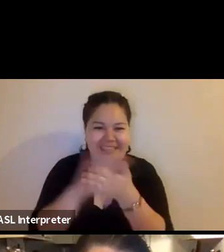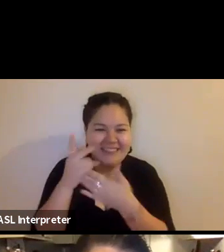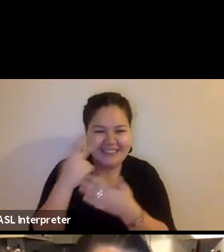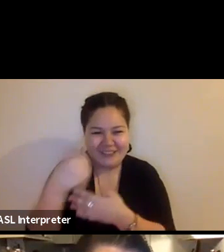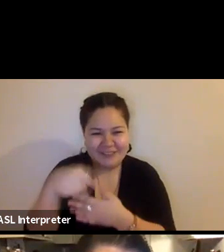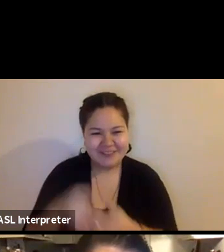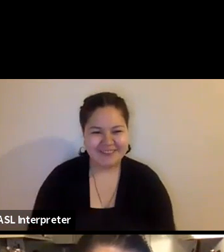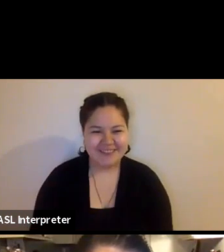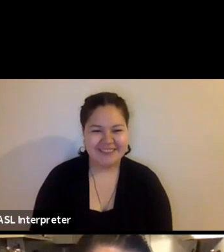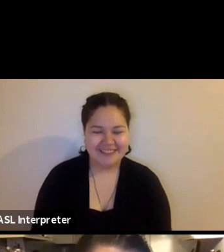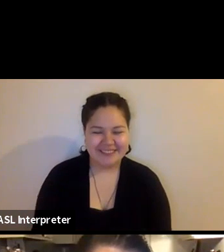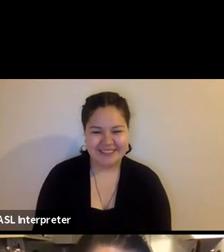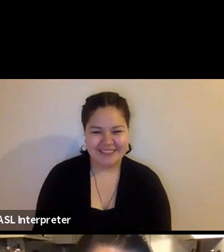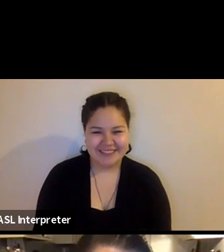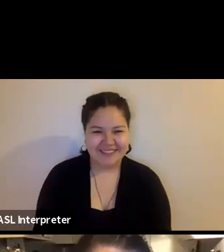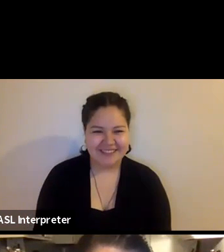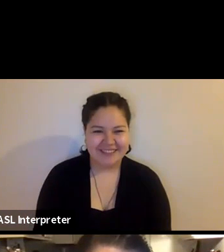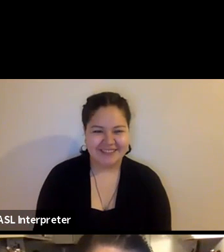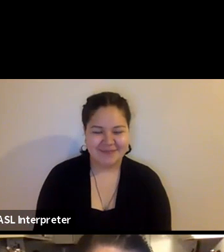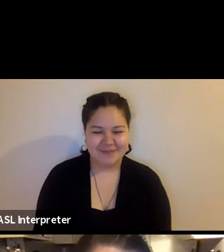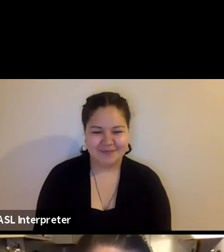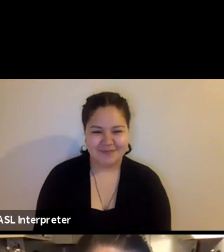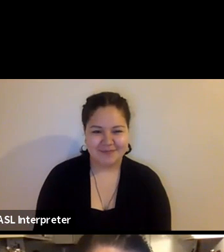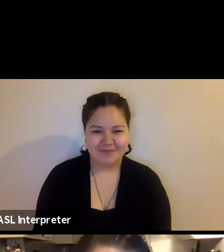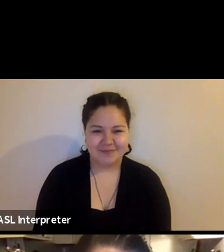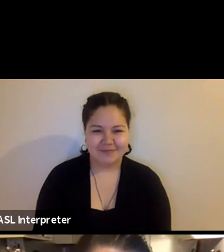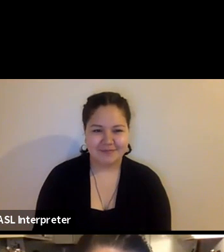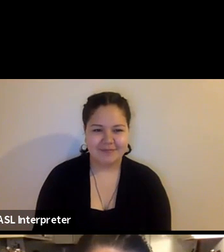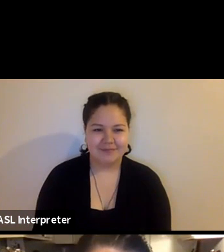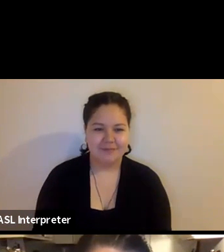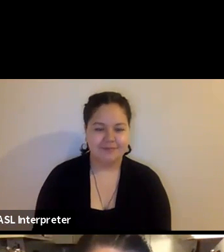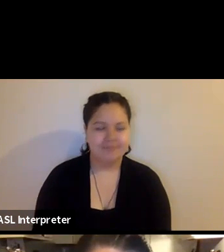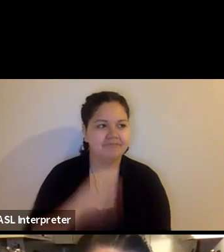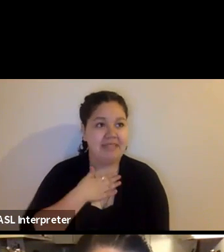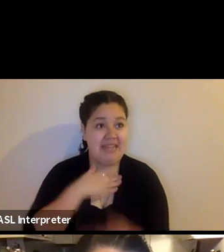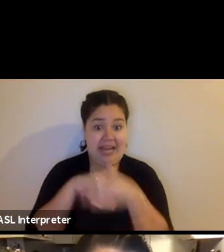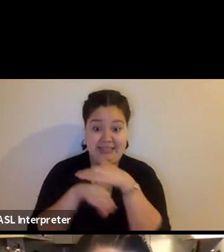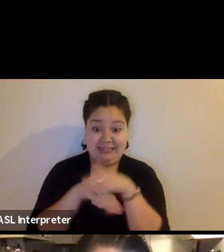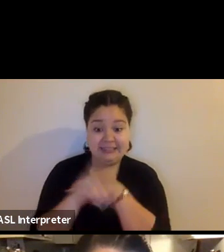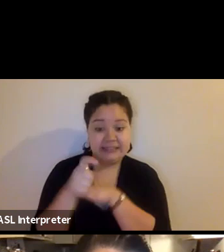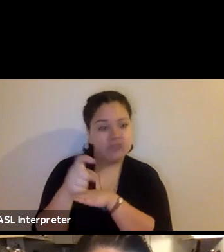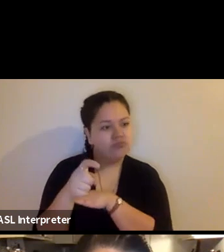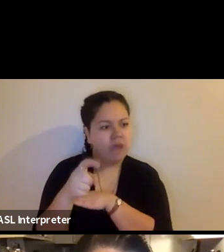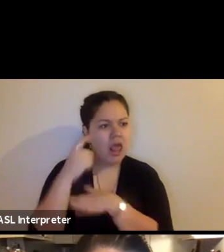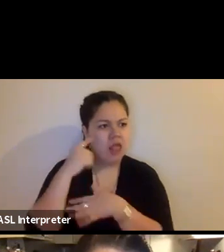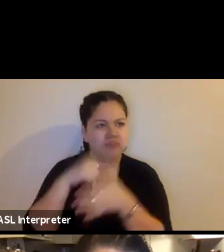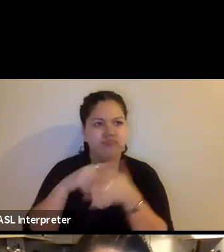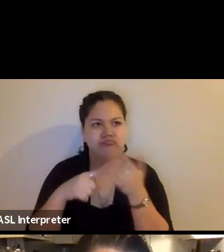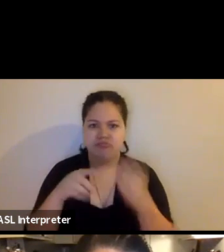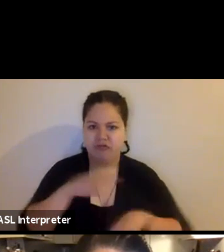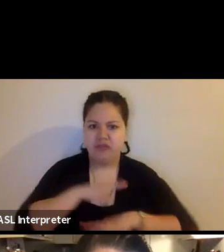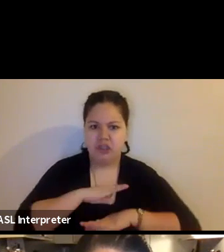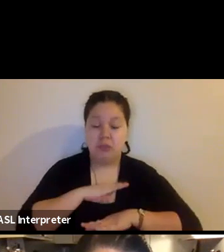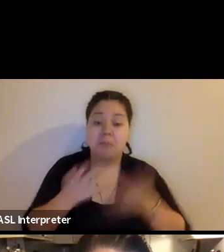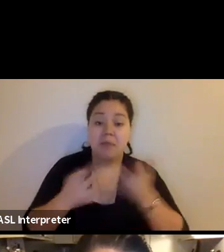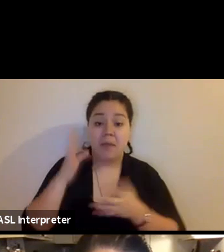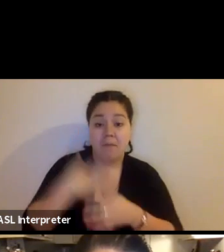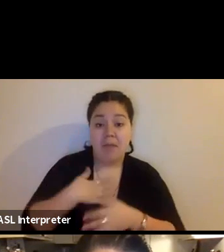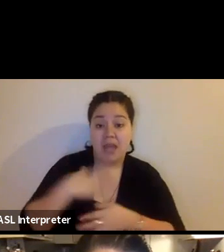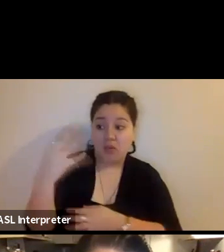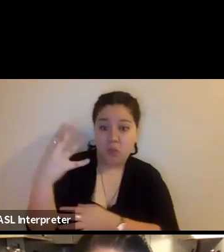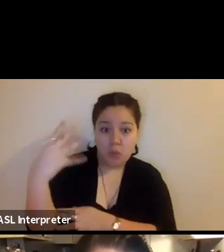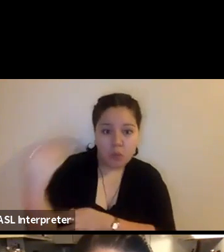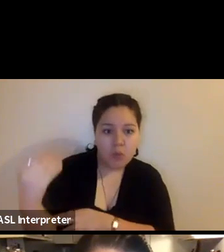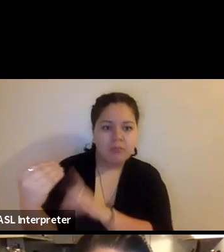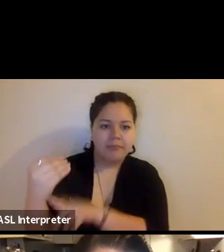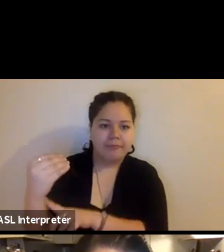My access needs are met. I might just throw off my camera every once in a while. I don't know why